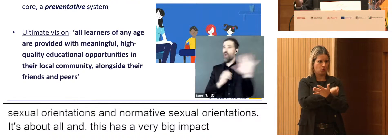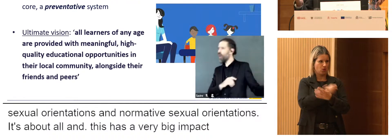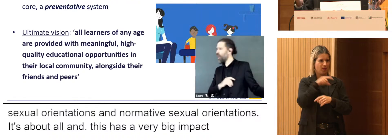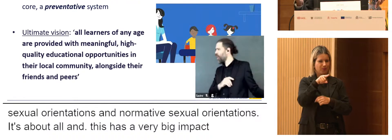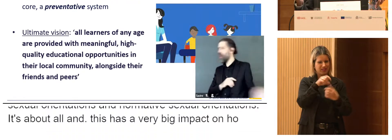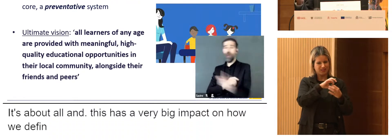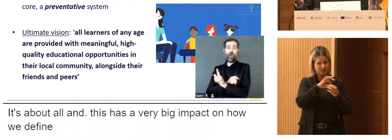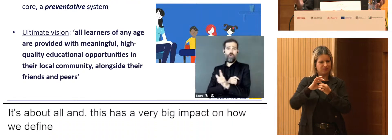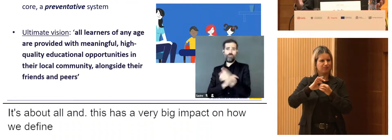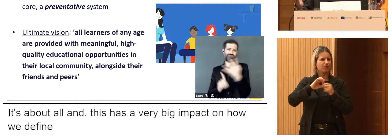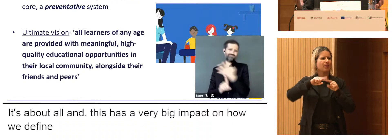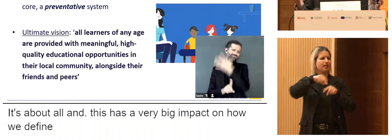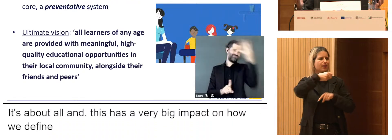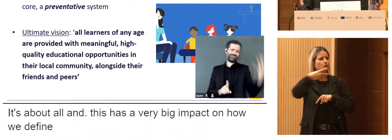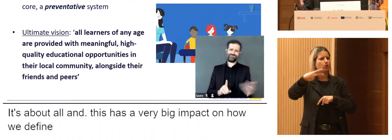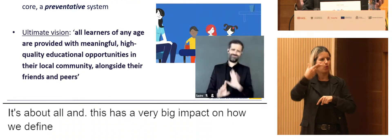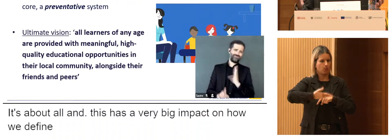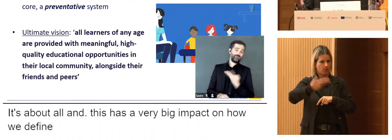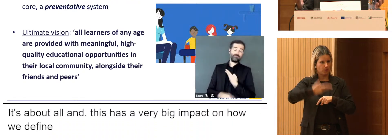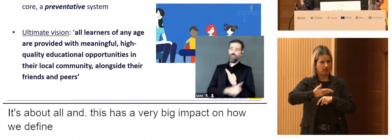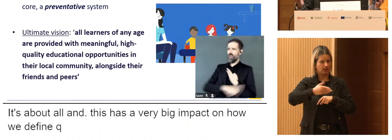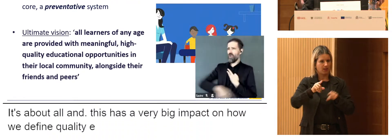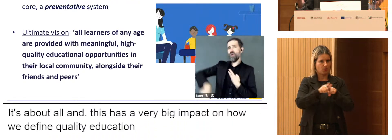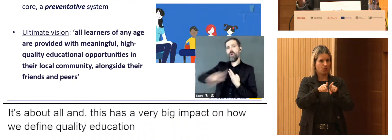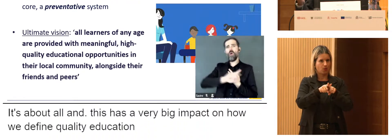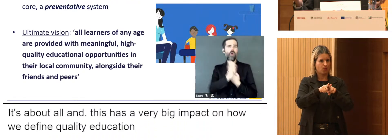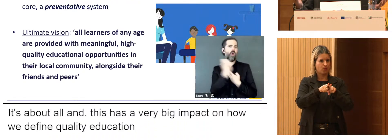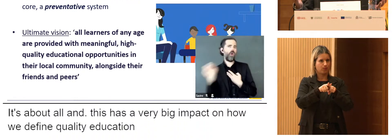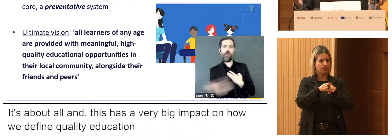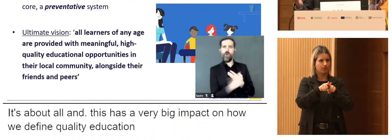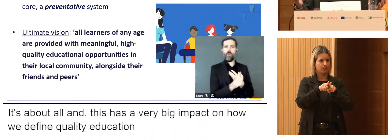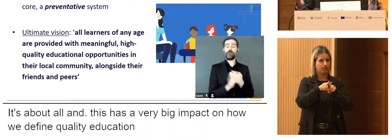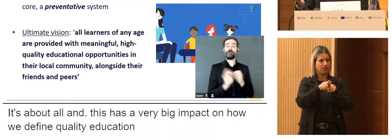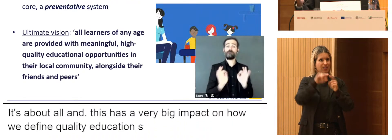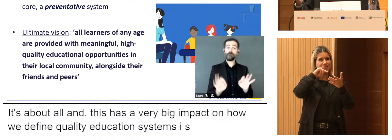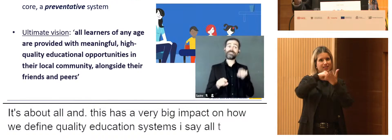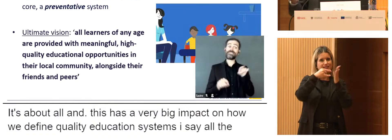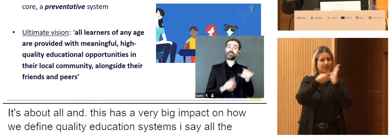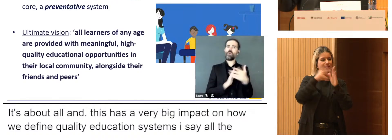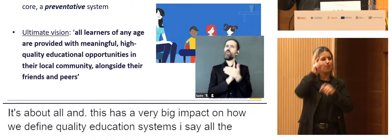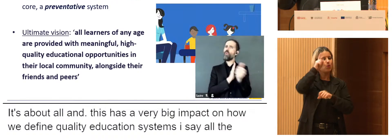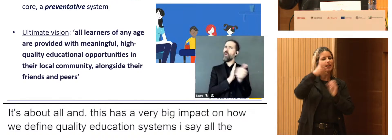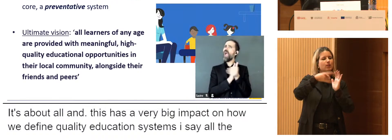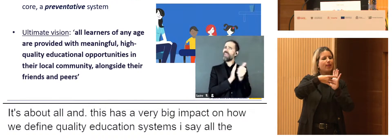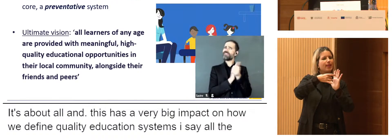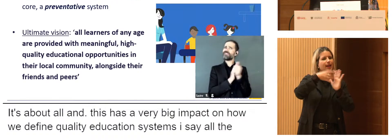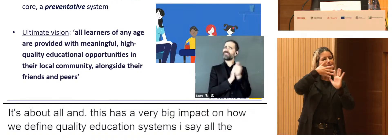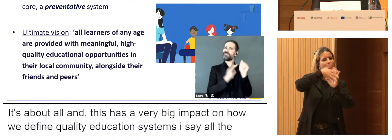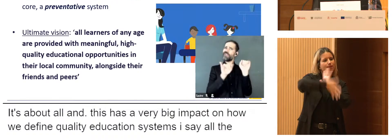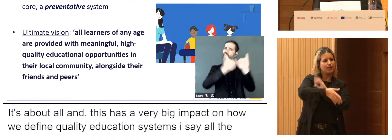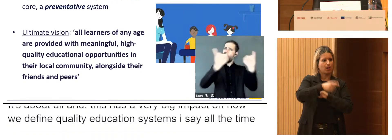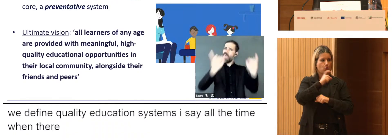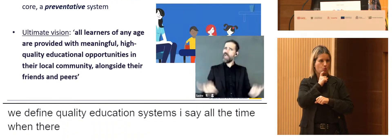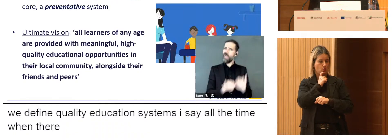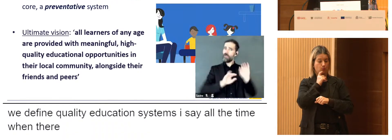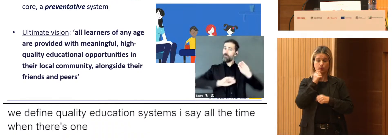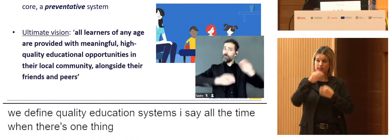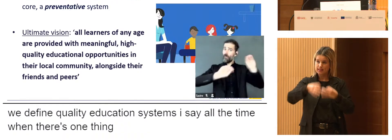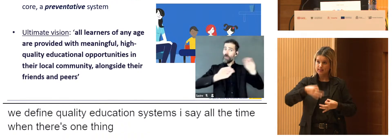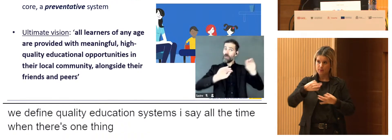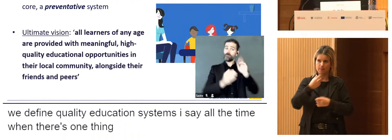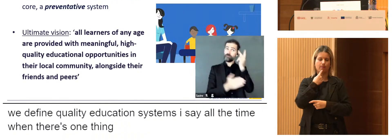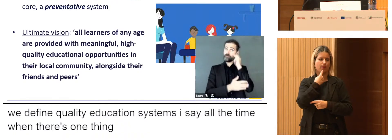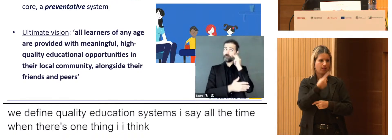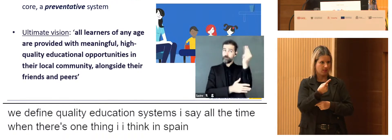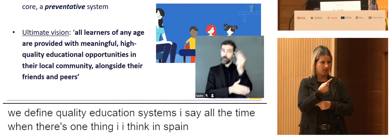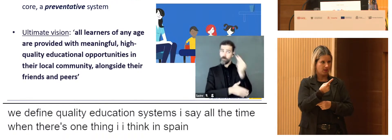define quality education systems. I say all the time, when there's one thing, I think in Spain you